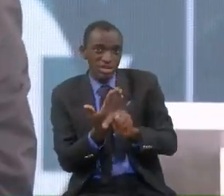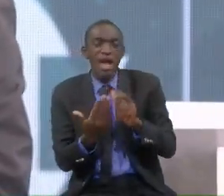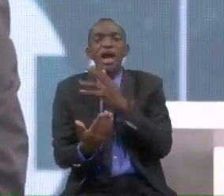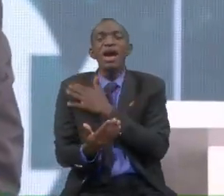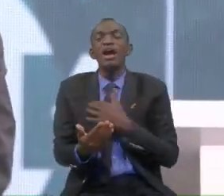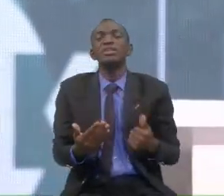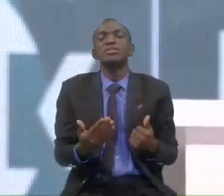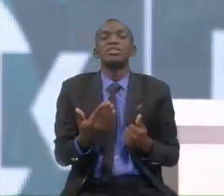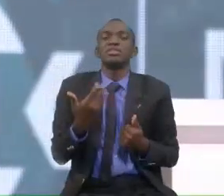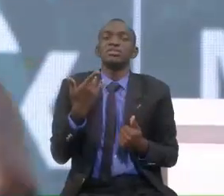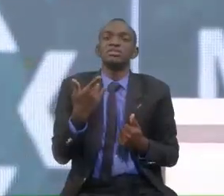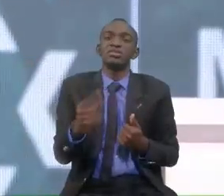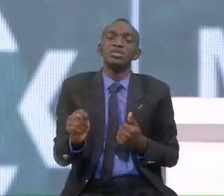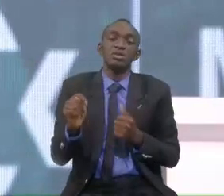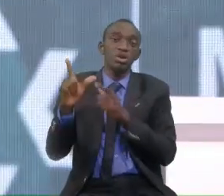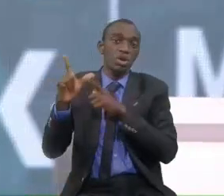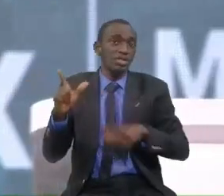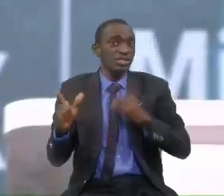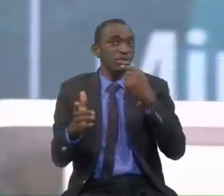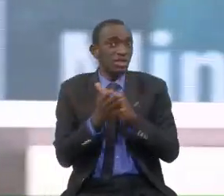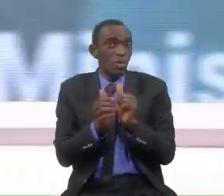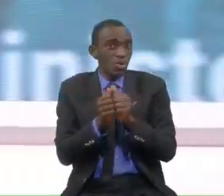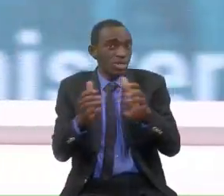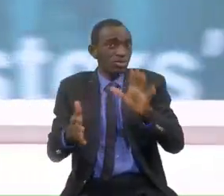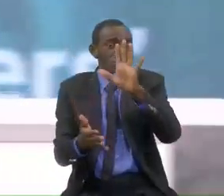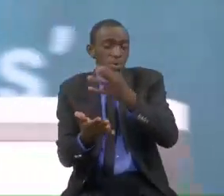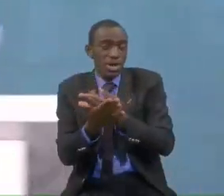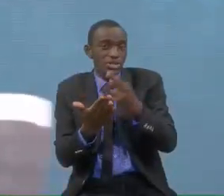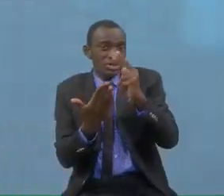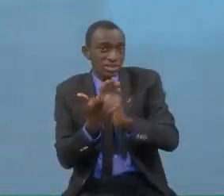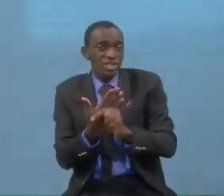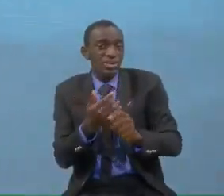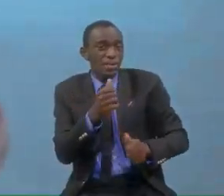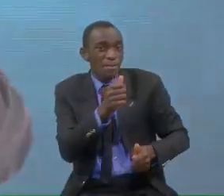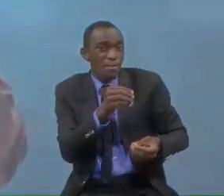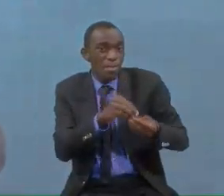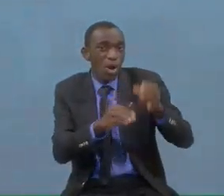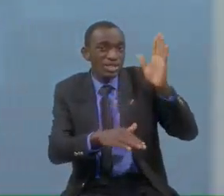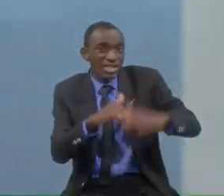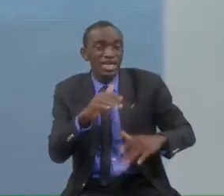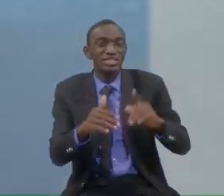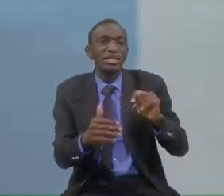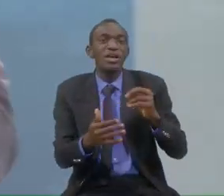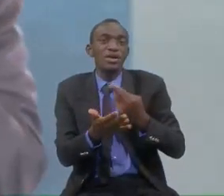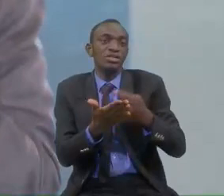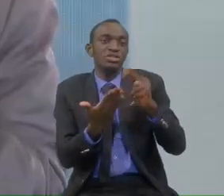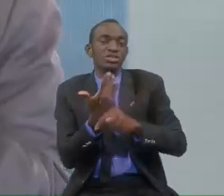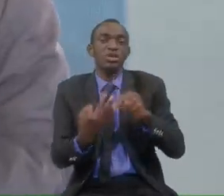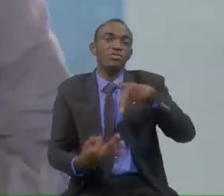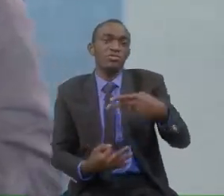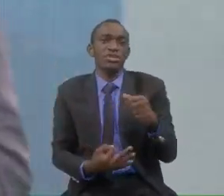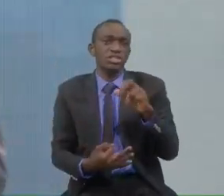no wise, in no way get to the kingdom of God. If the word of restitution